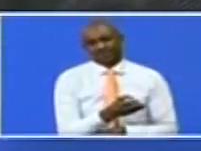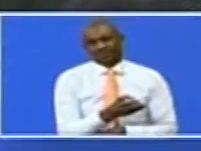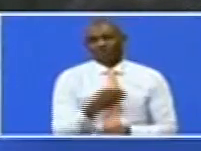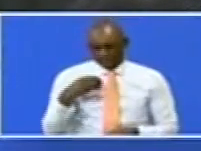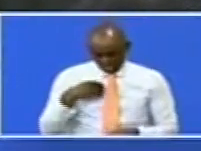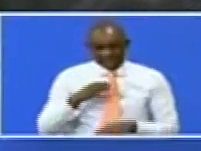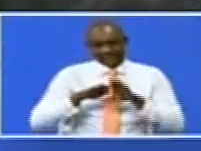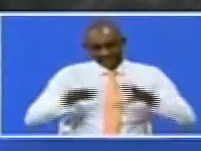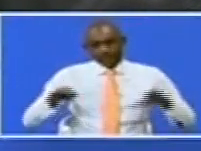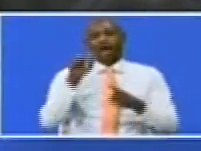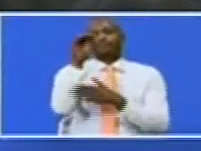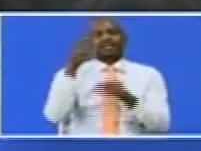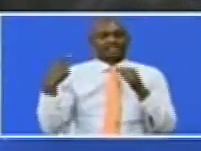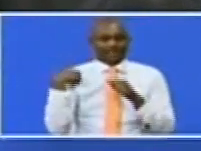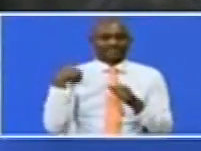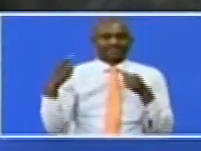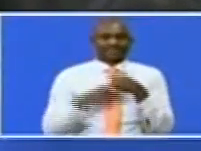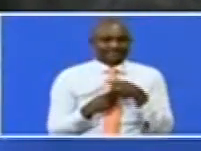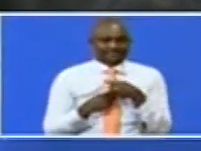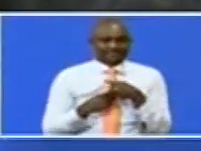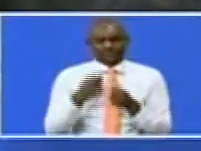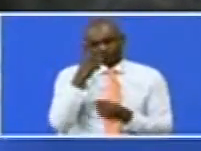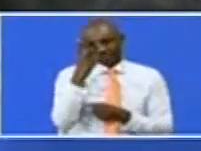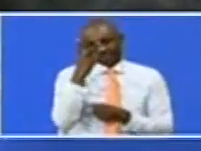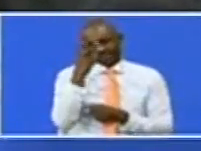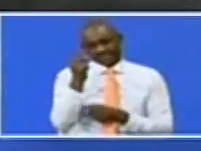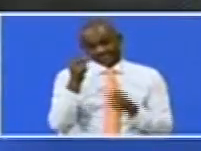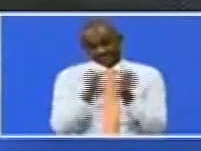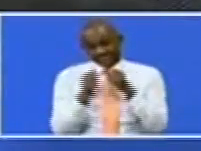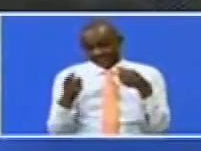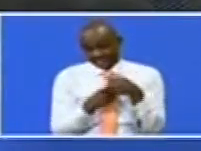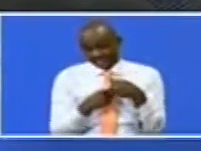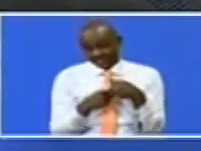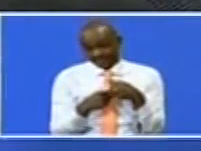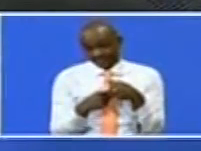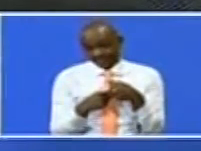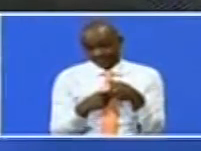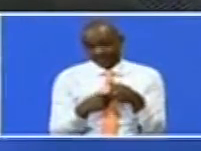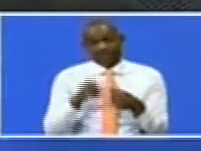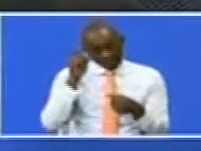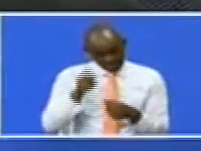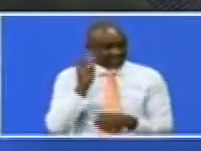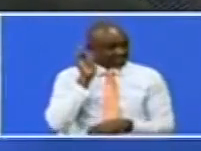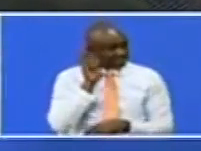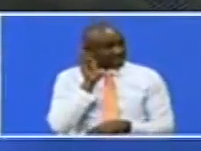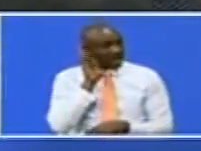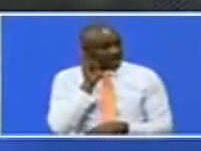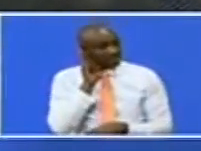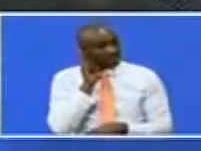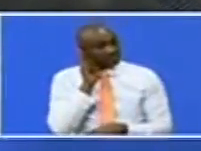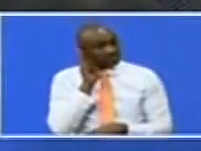Number 6 of 2016 shall be heard